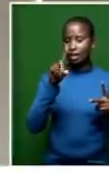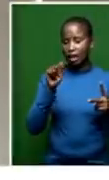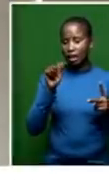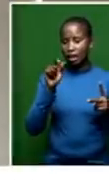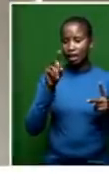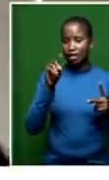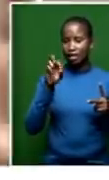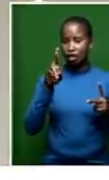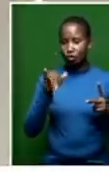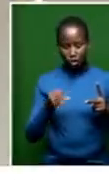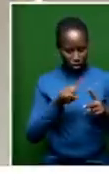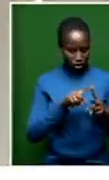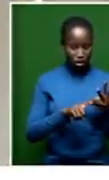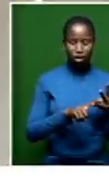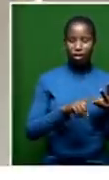the